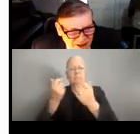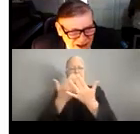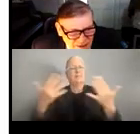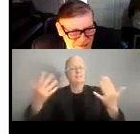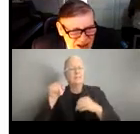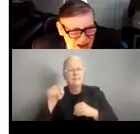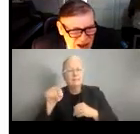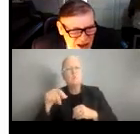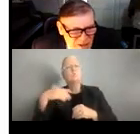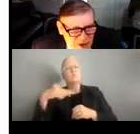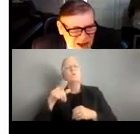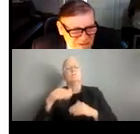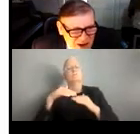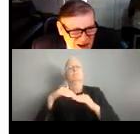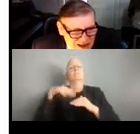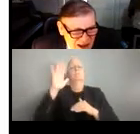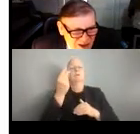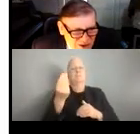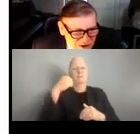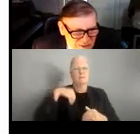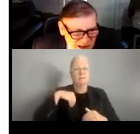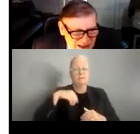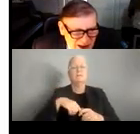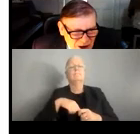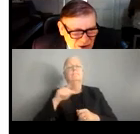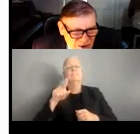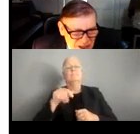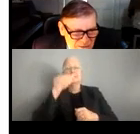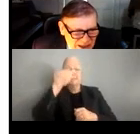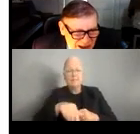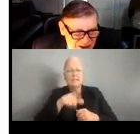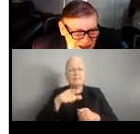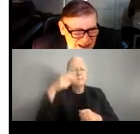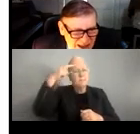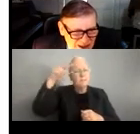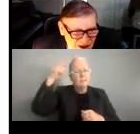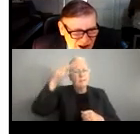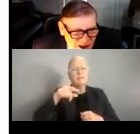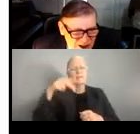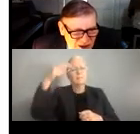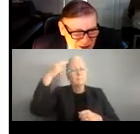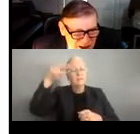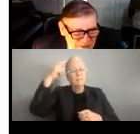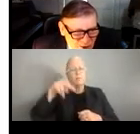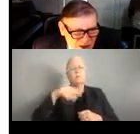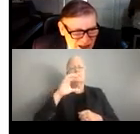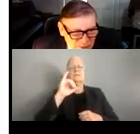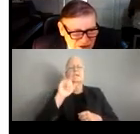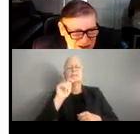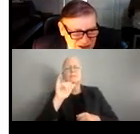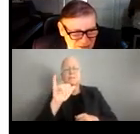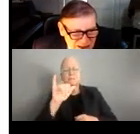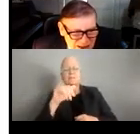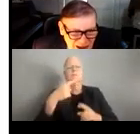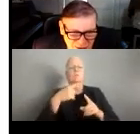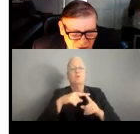amount of income. Then when we come south to Mexico, Mexico City is quite large compared, but all the other